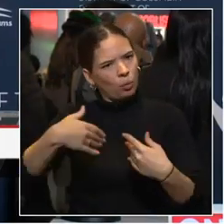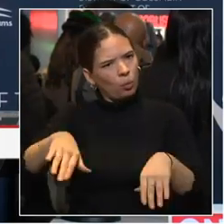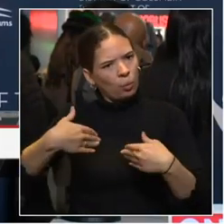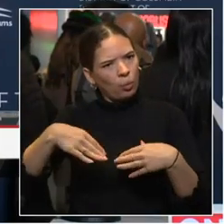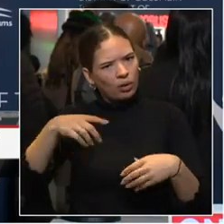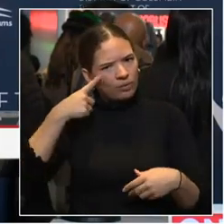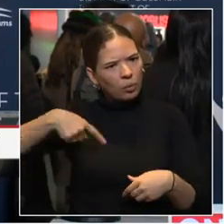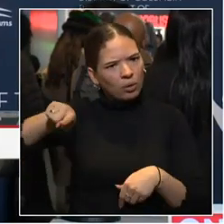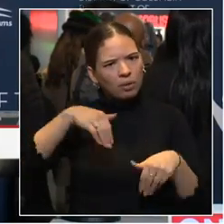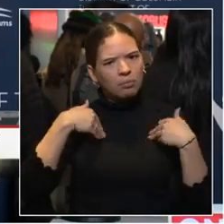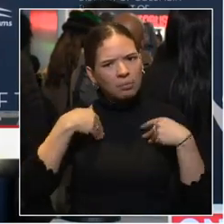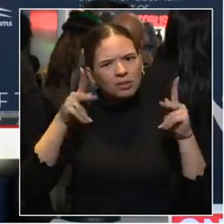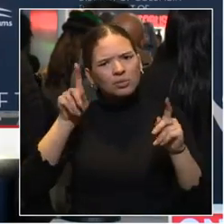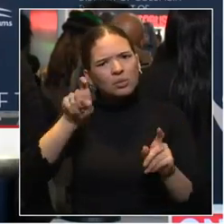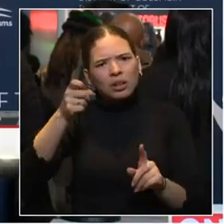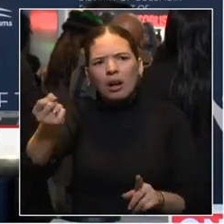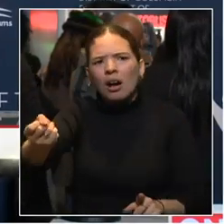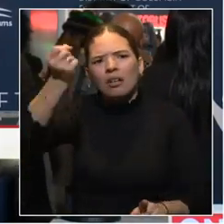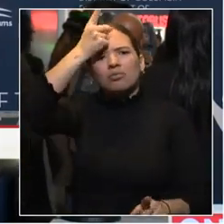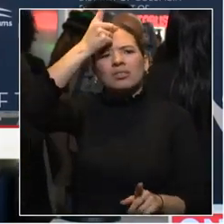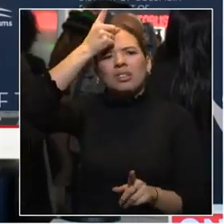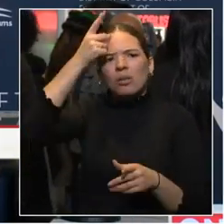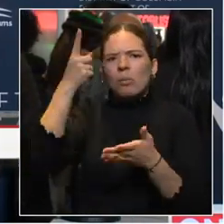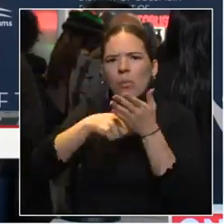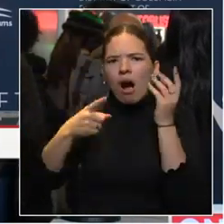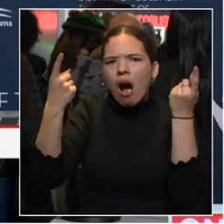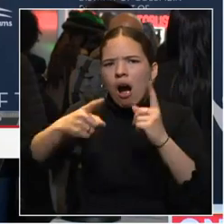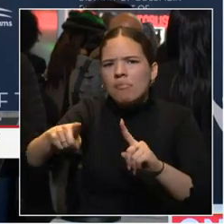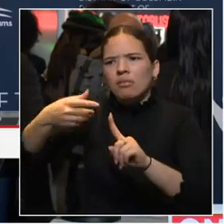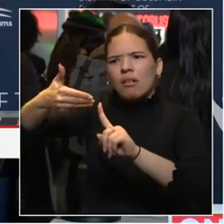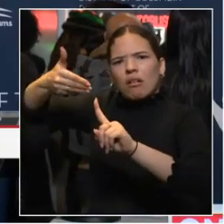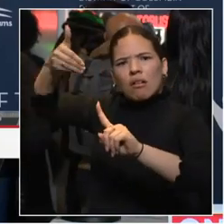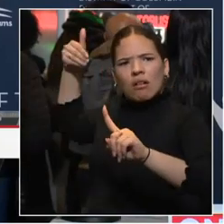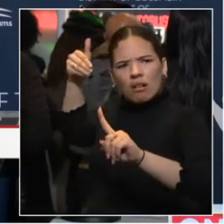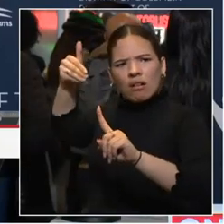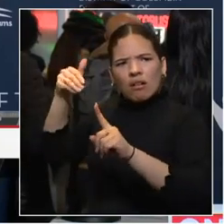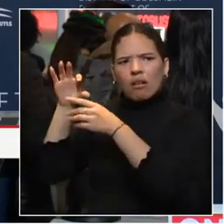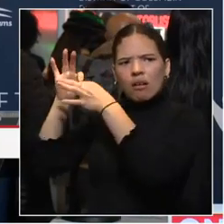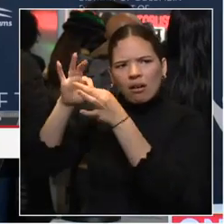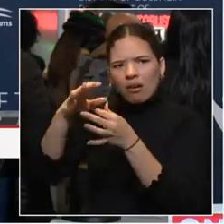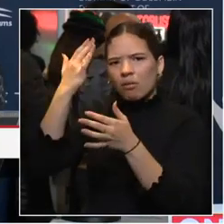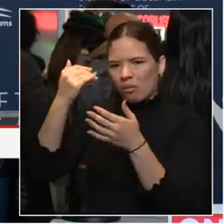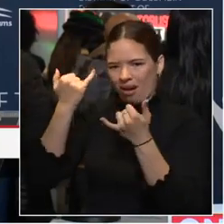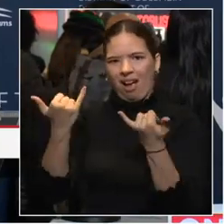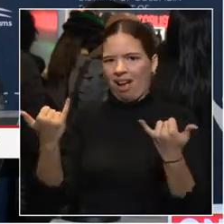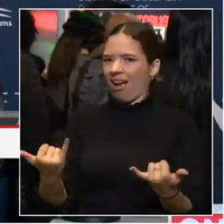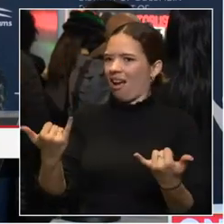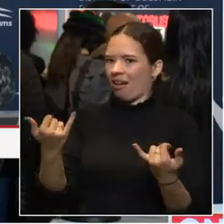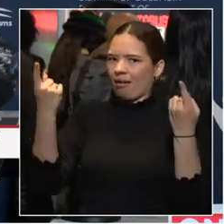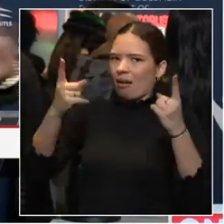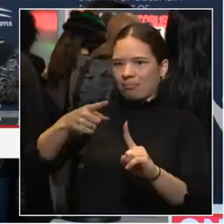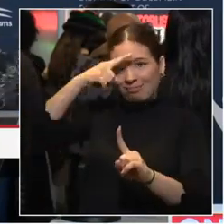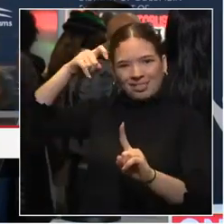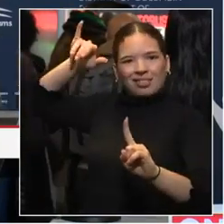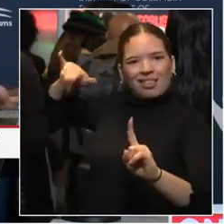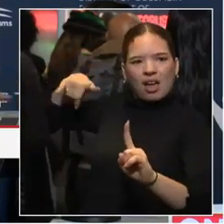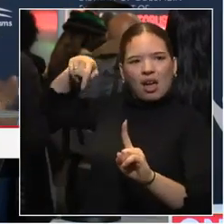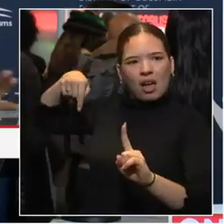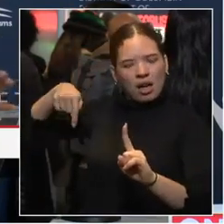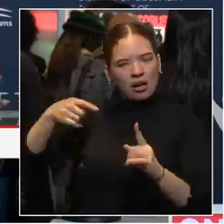know what has happened to get them here. So if you remember, off point, Kathy Hughes and I went on a